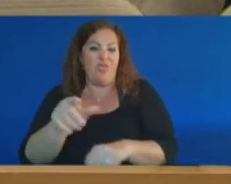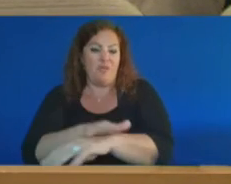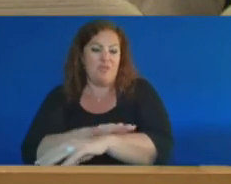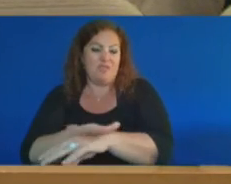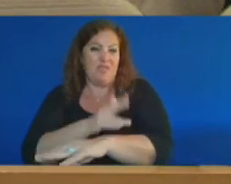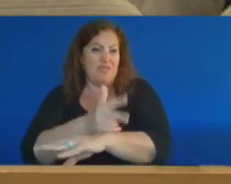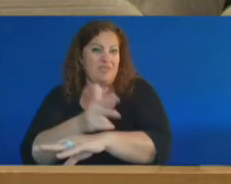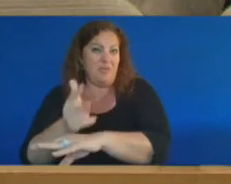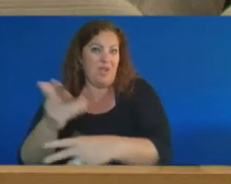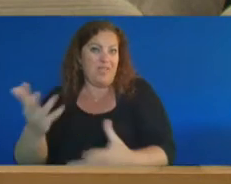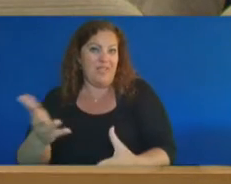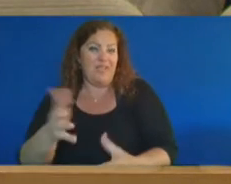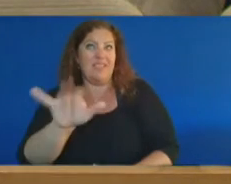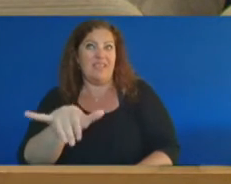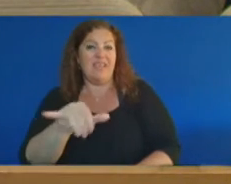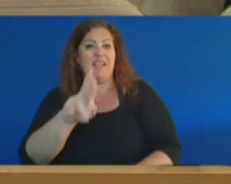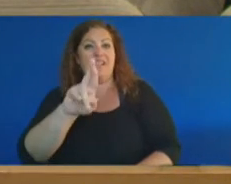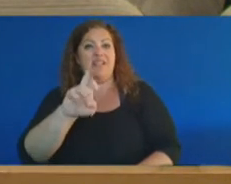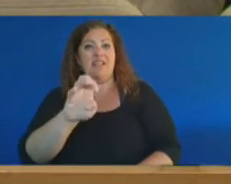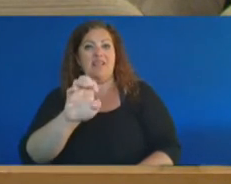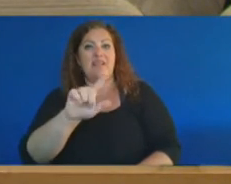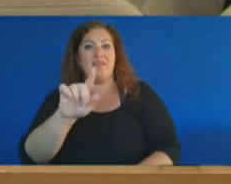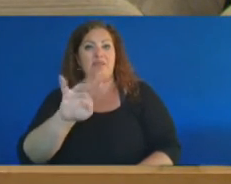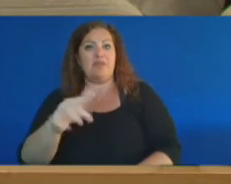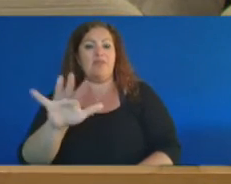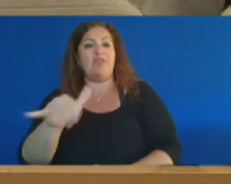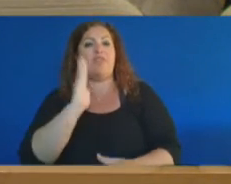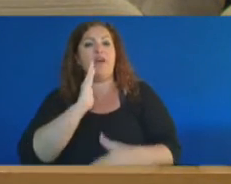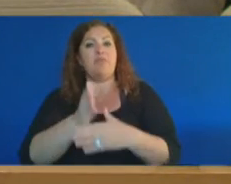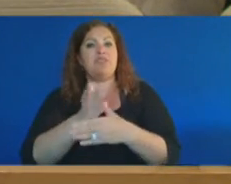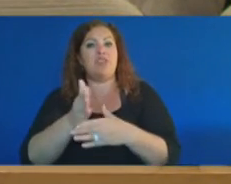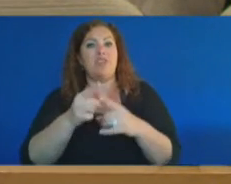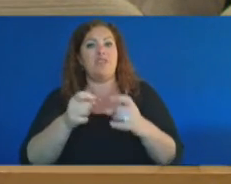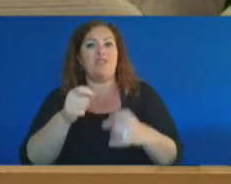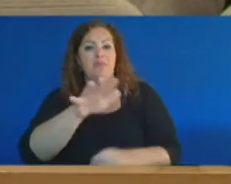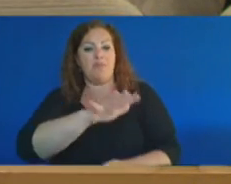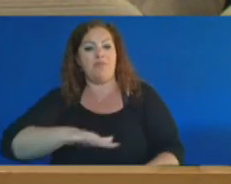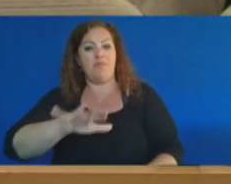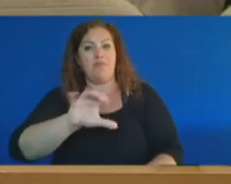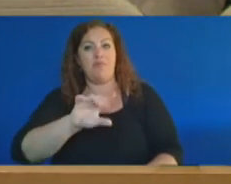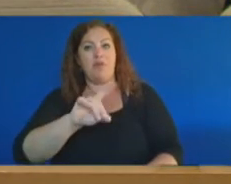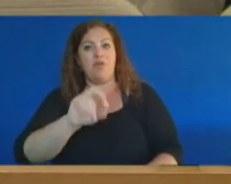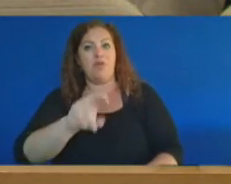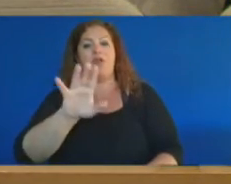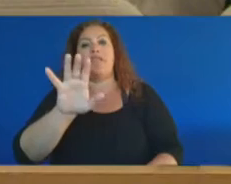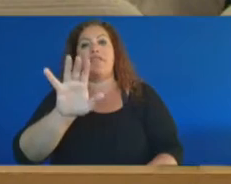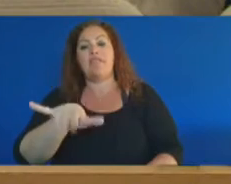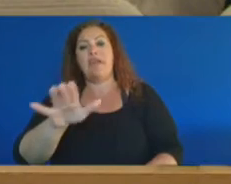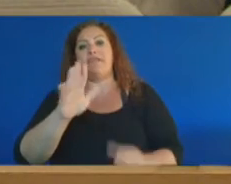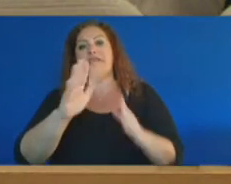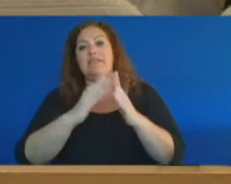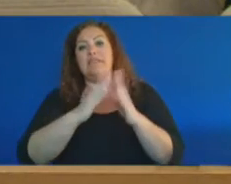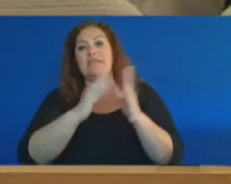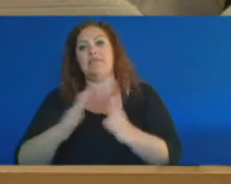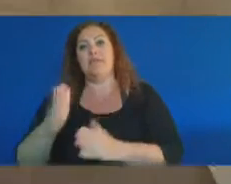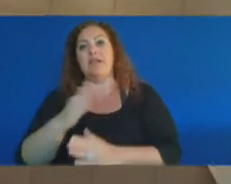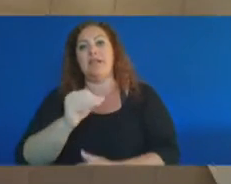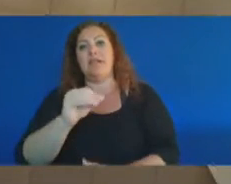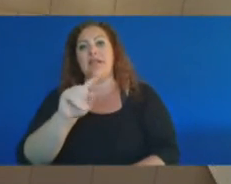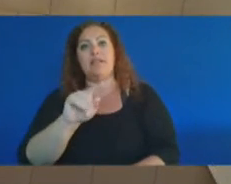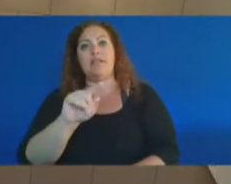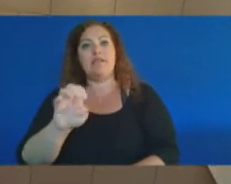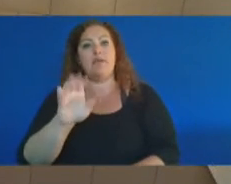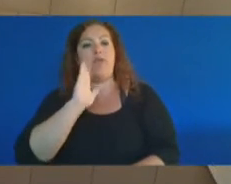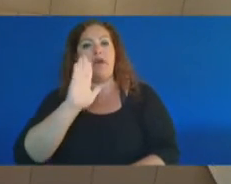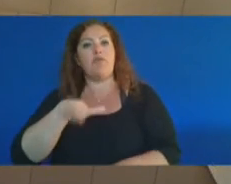shared by the rest of that Corridor uh which is uh the city's plan for that and the zoning that will be implemented on June 1